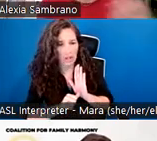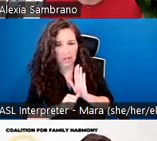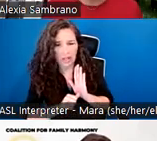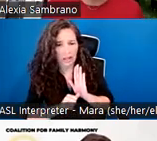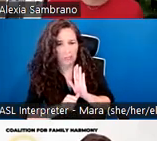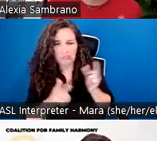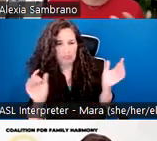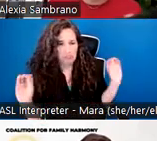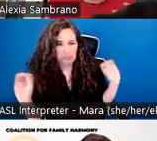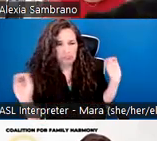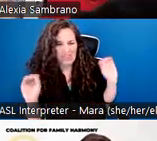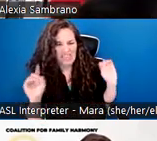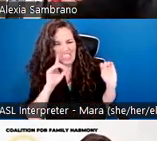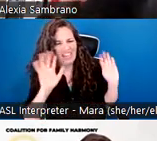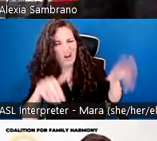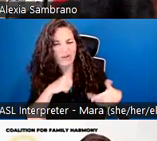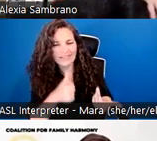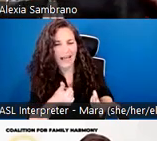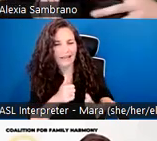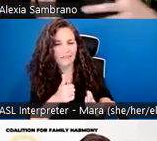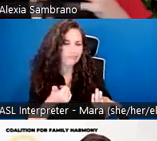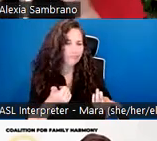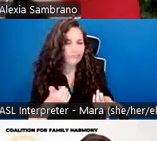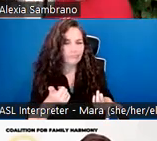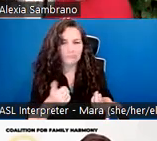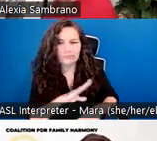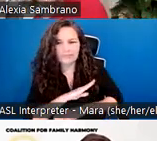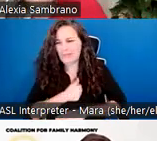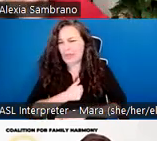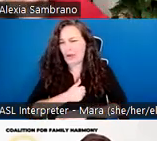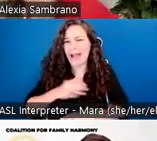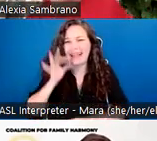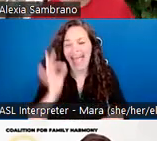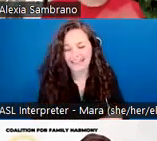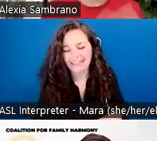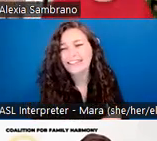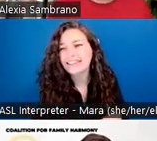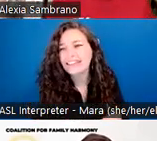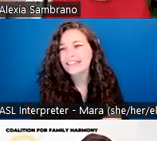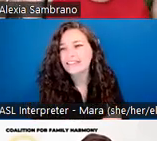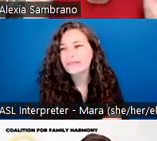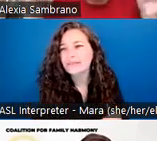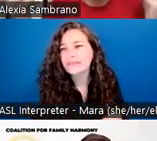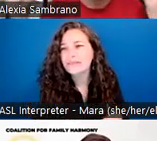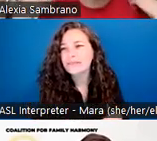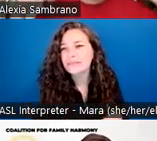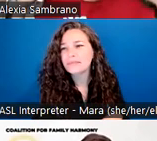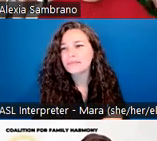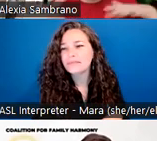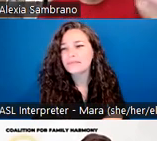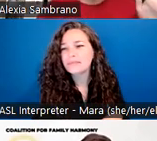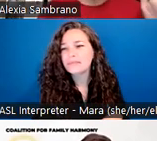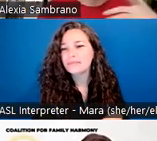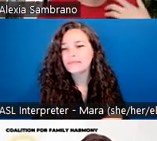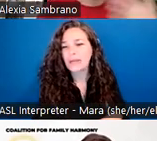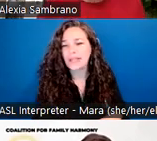it's anticlimactic or that they don't have to have, sorry, my cat is in the way, that they don't have to have a cure, so to speak, through